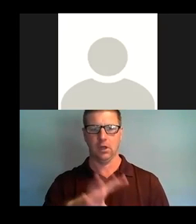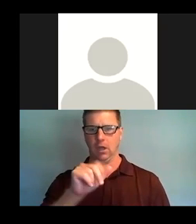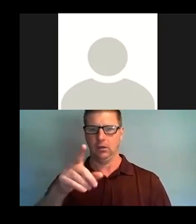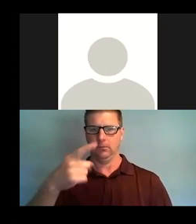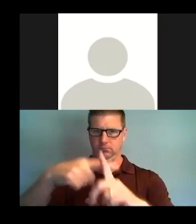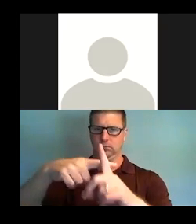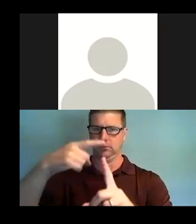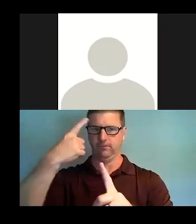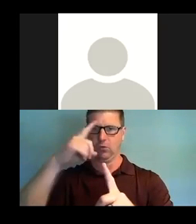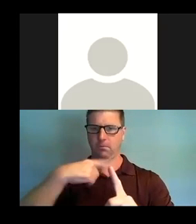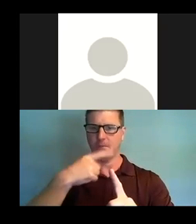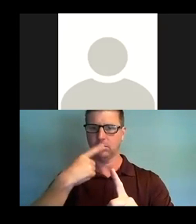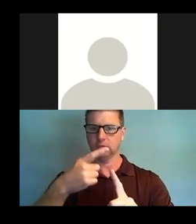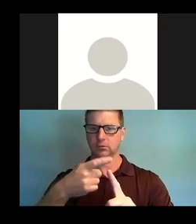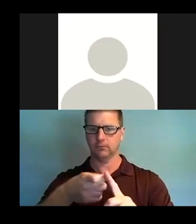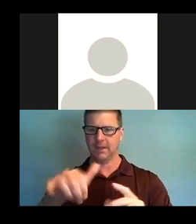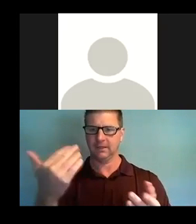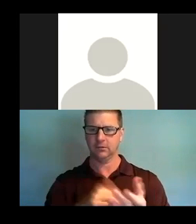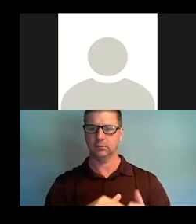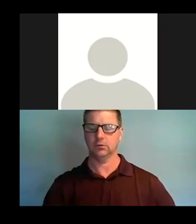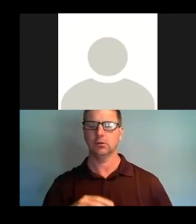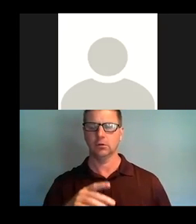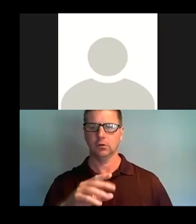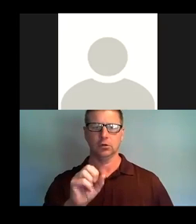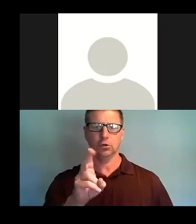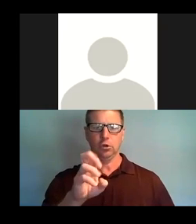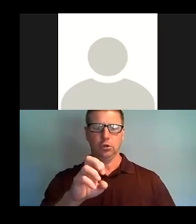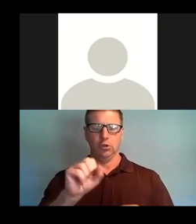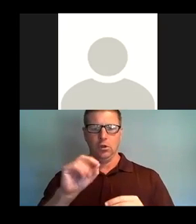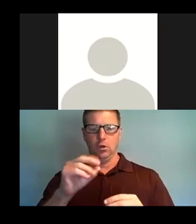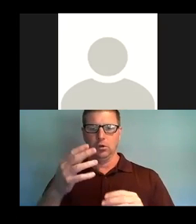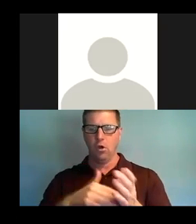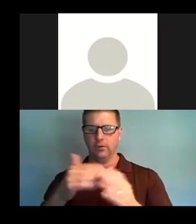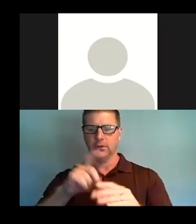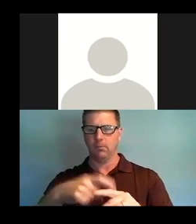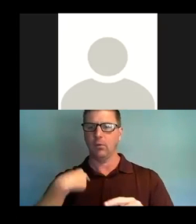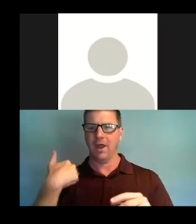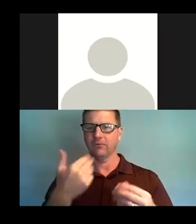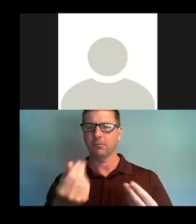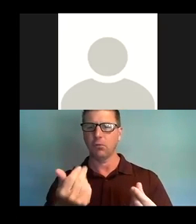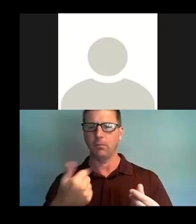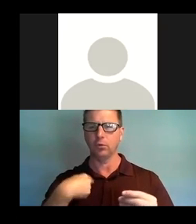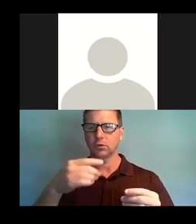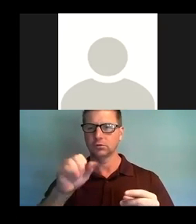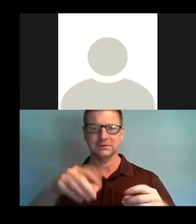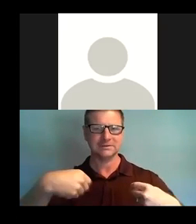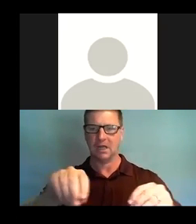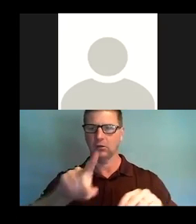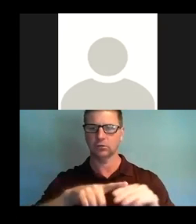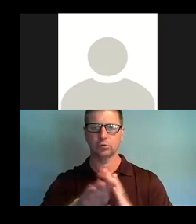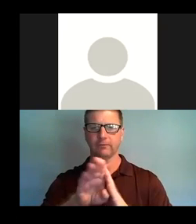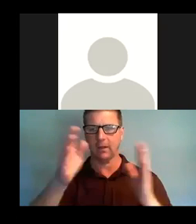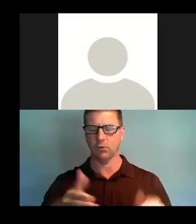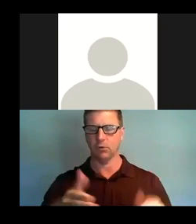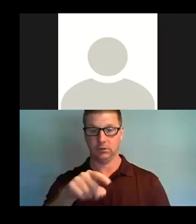URA and the public that result from that? Sure. So oftentimes we have properties that we just sell to a developer. In